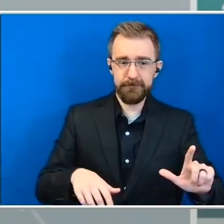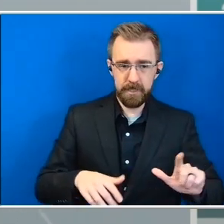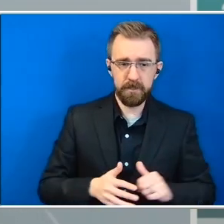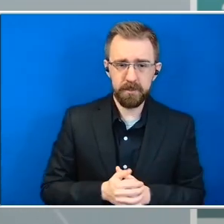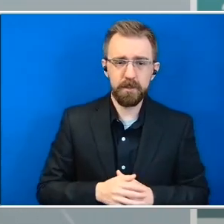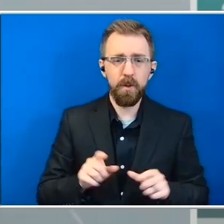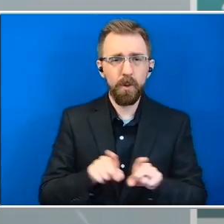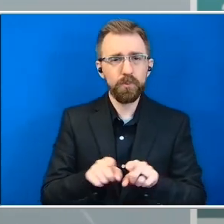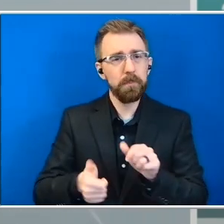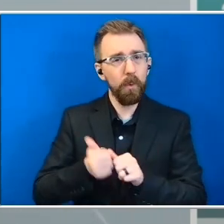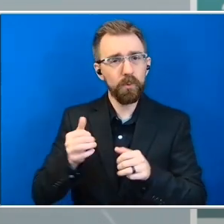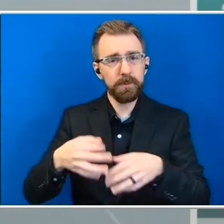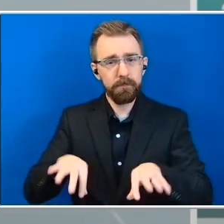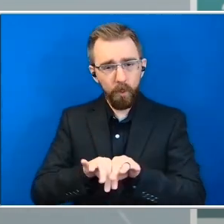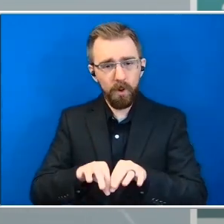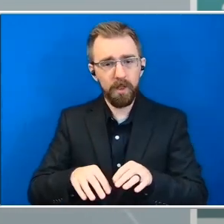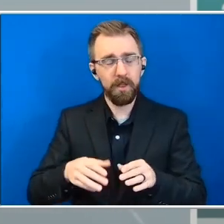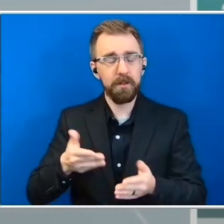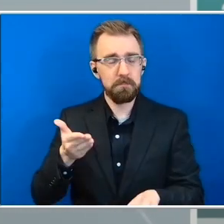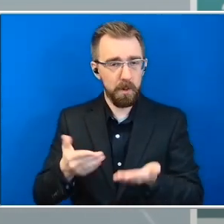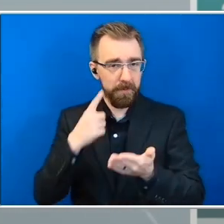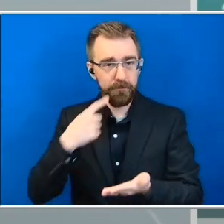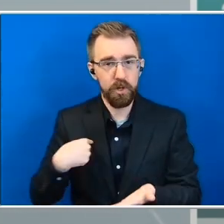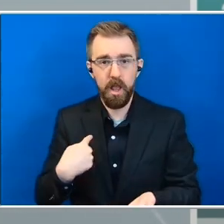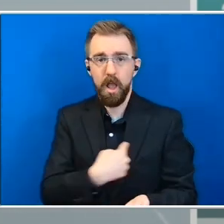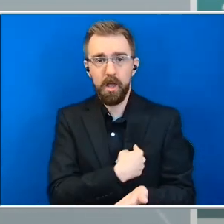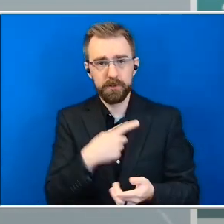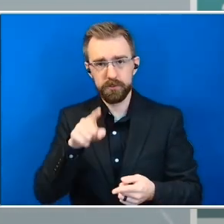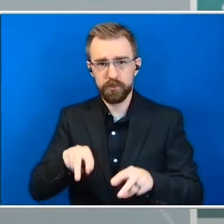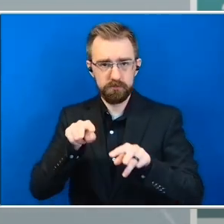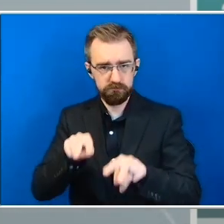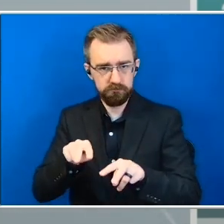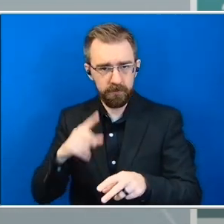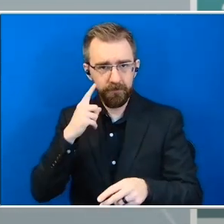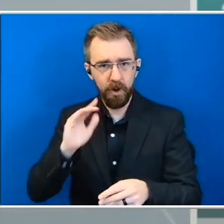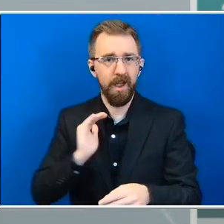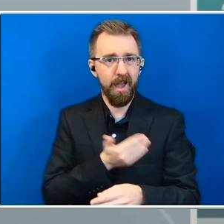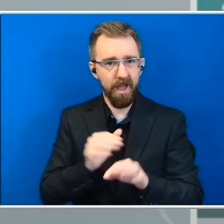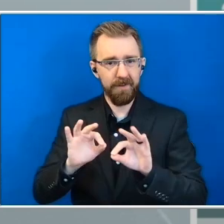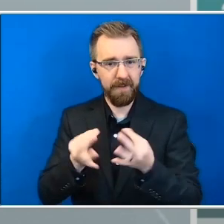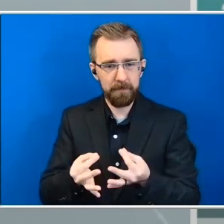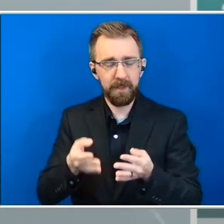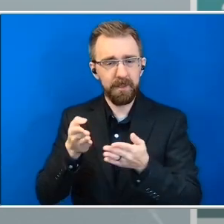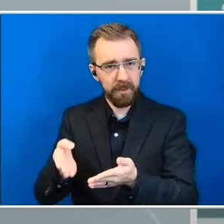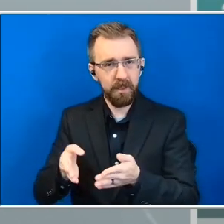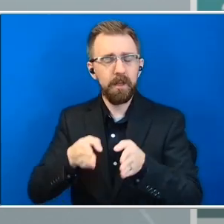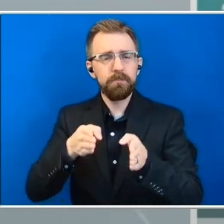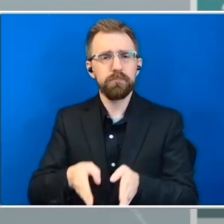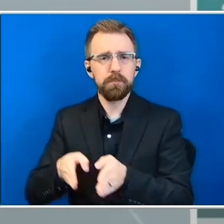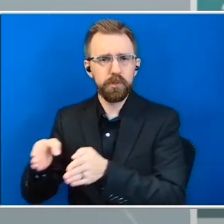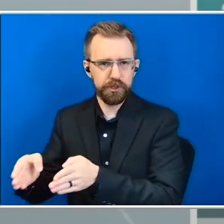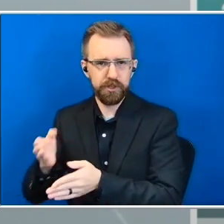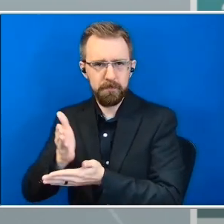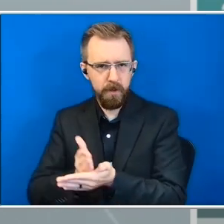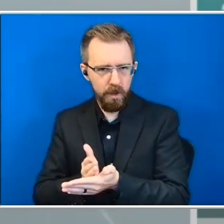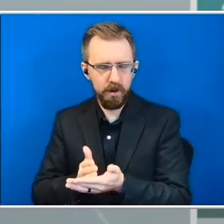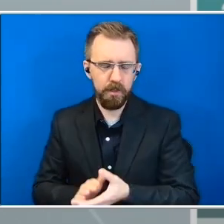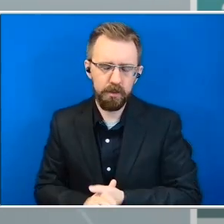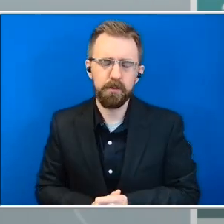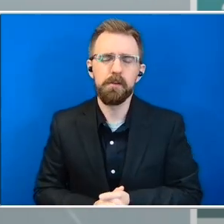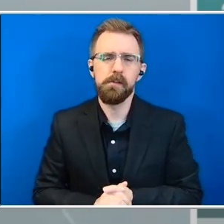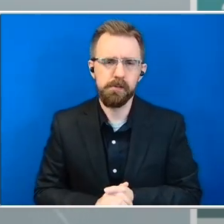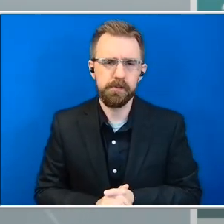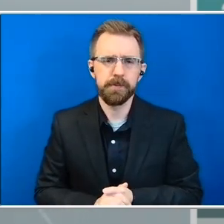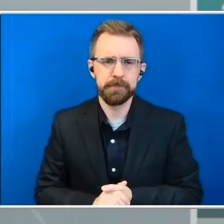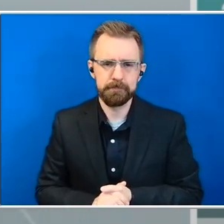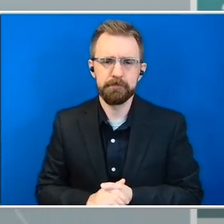importantly, probably for us and for our families, is the preparation of those food substances, whether in the